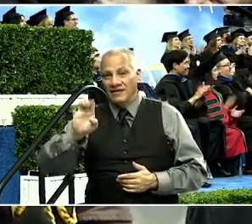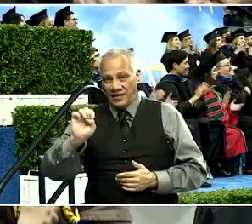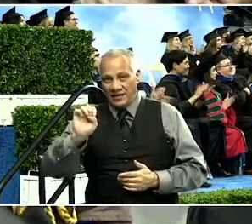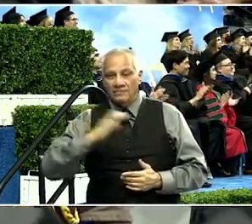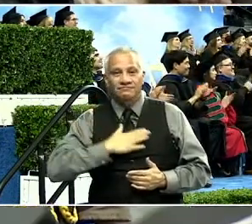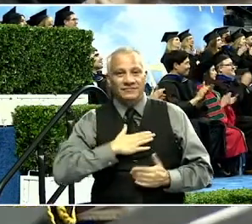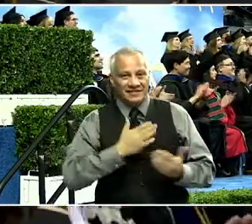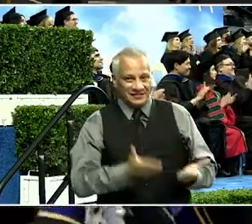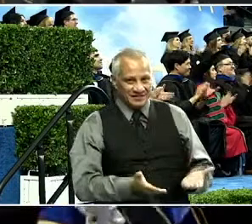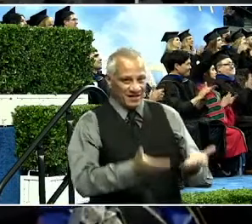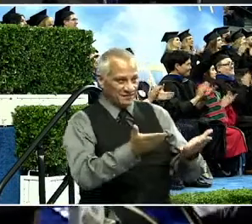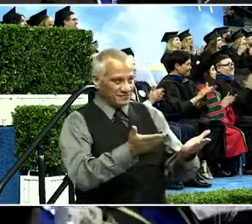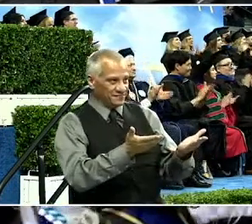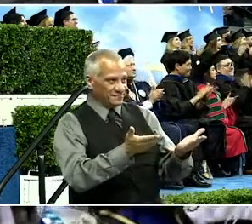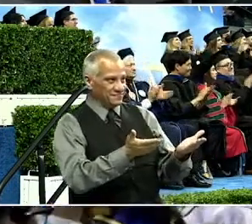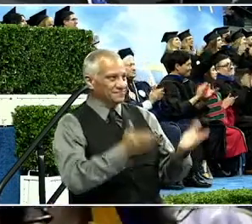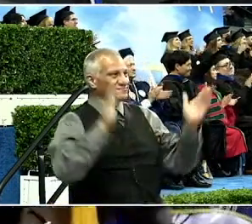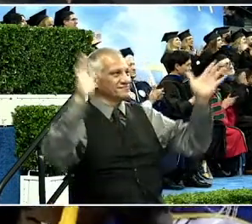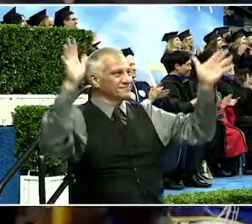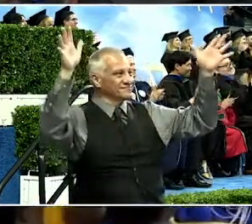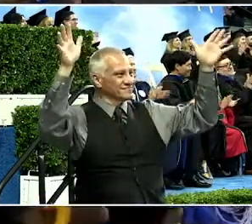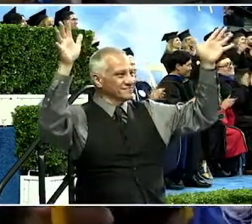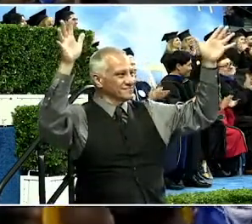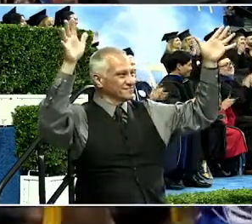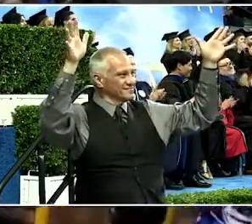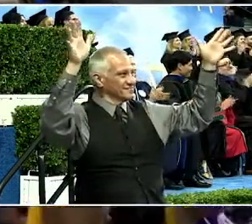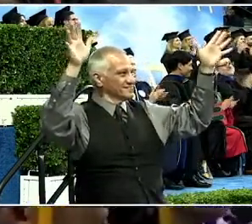to be recognized.